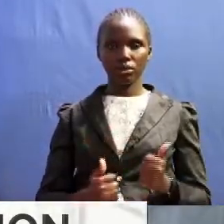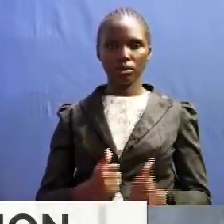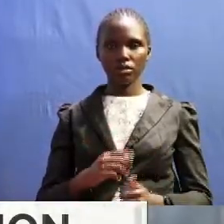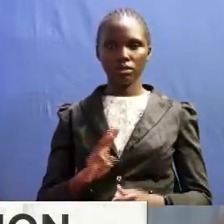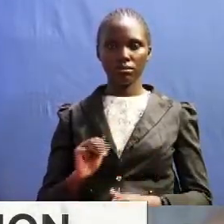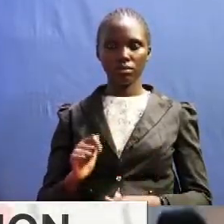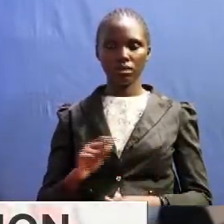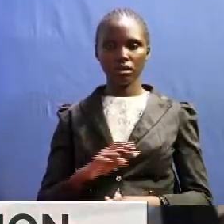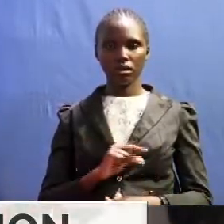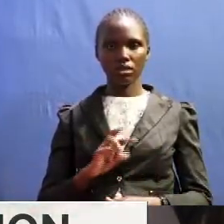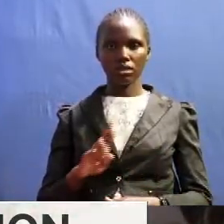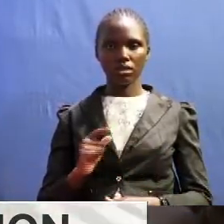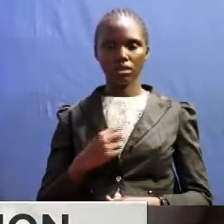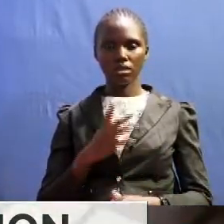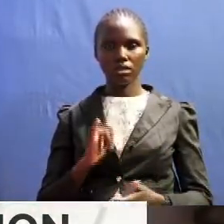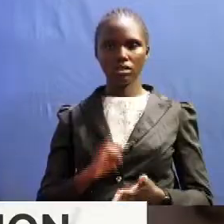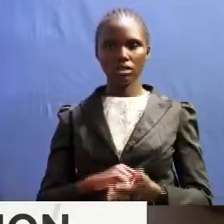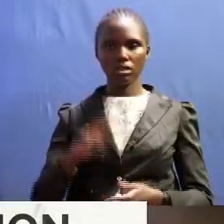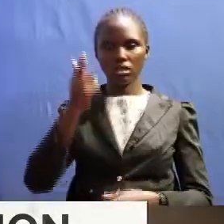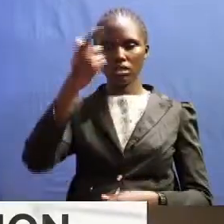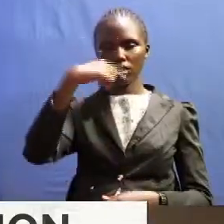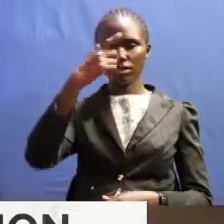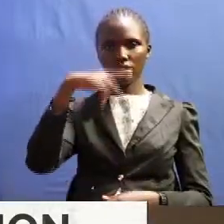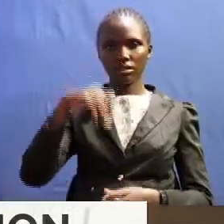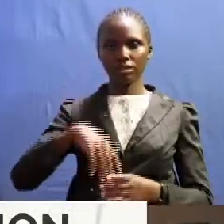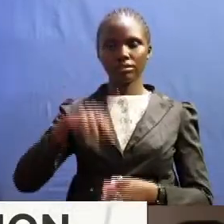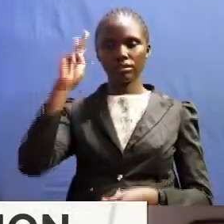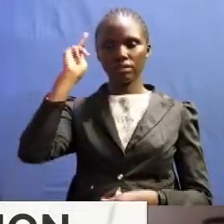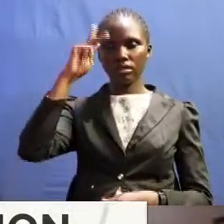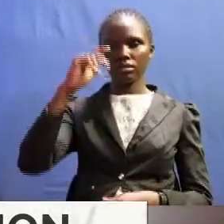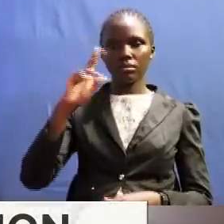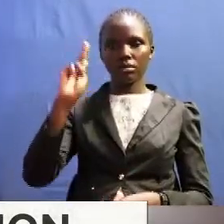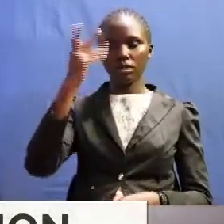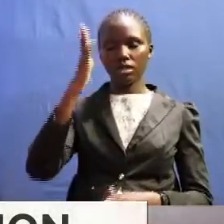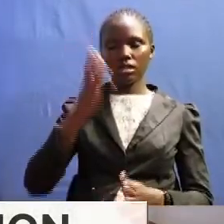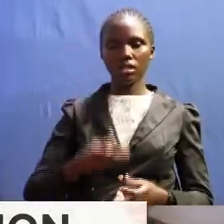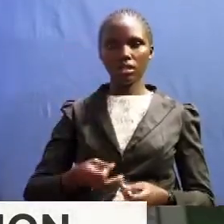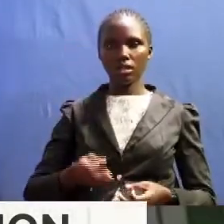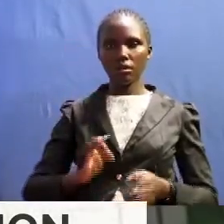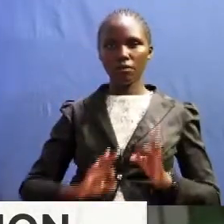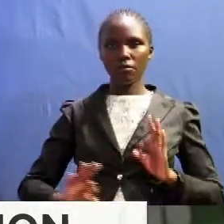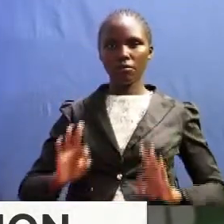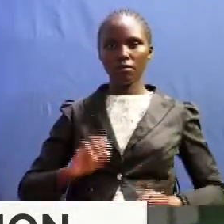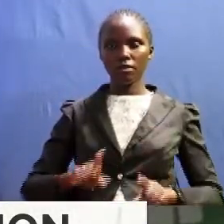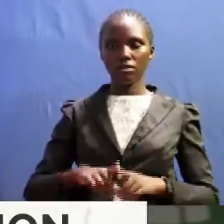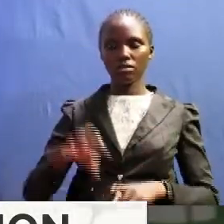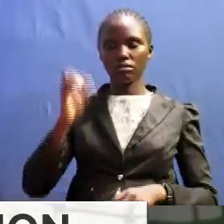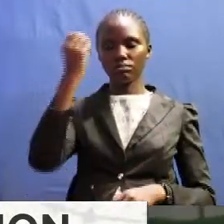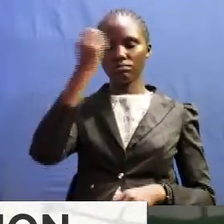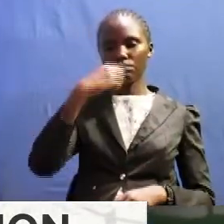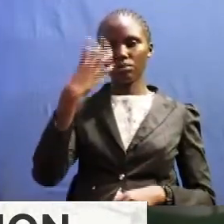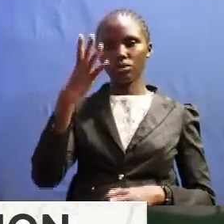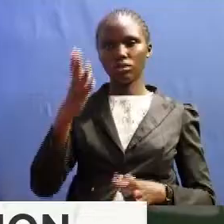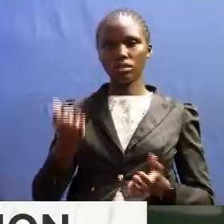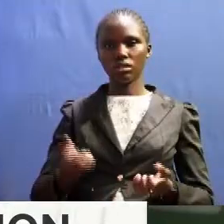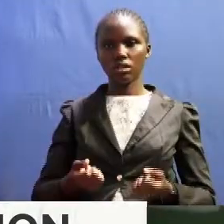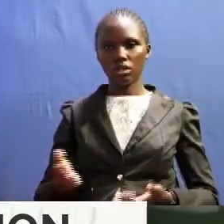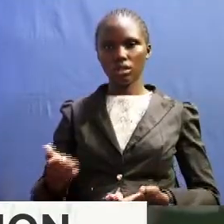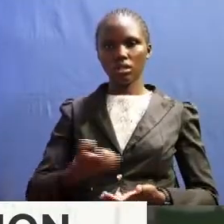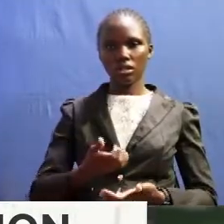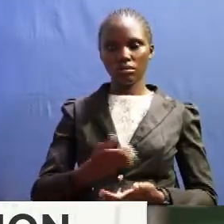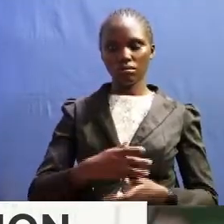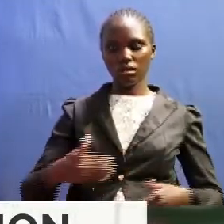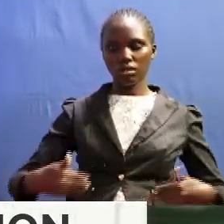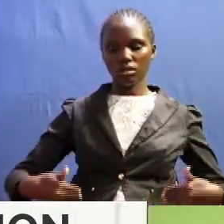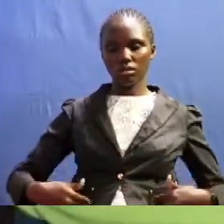Waithera of Uzuri Institute in Thika, Kiambu County said that Kenya's fashion industry is lucrative, urging the youths to embrace